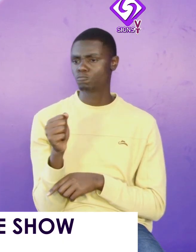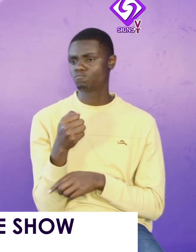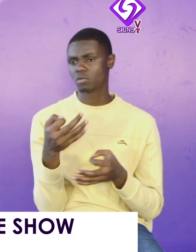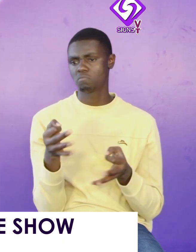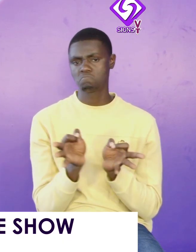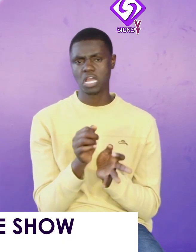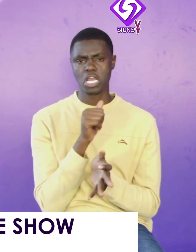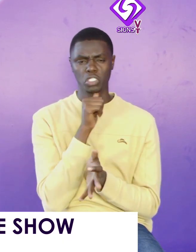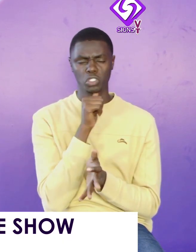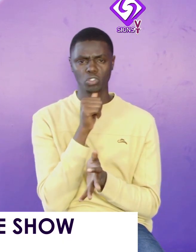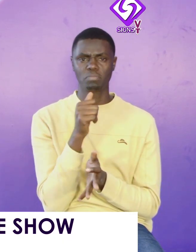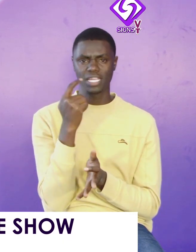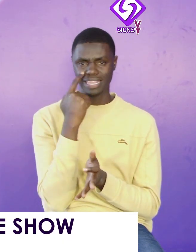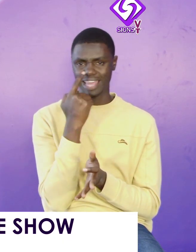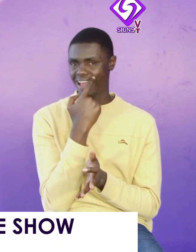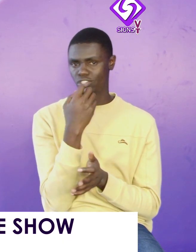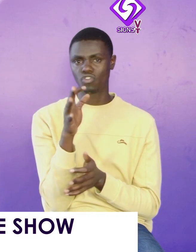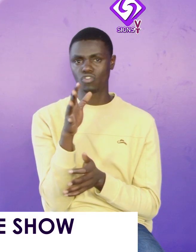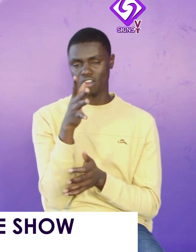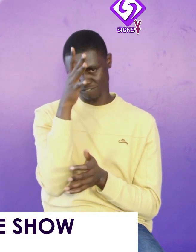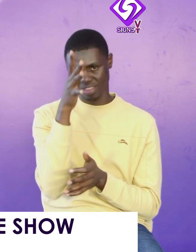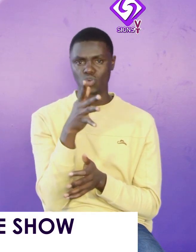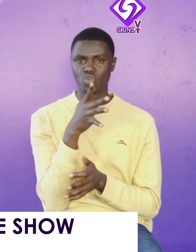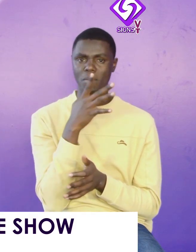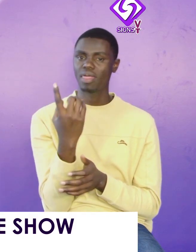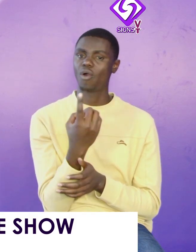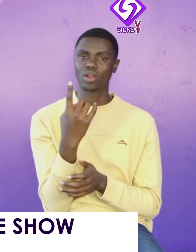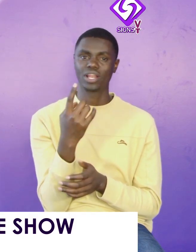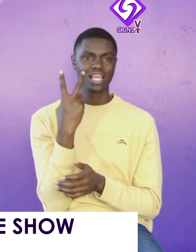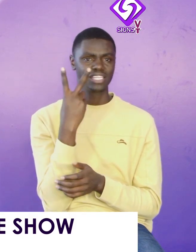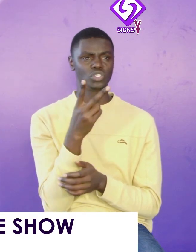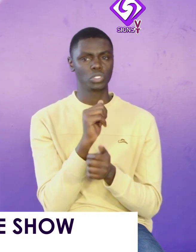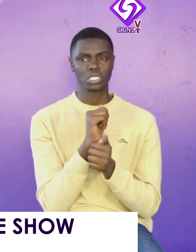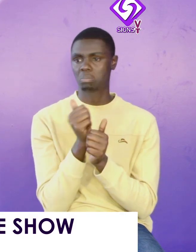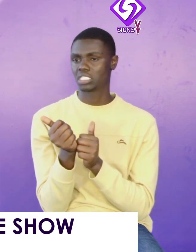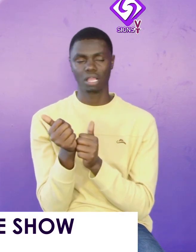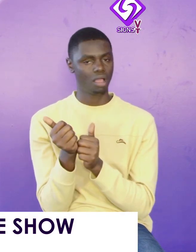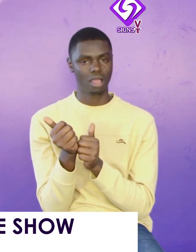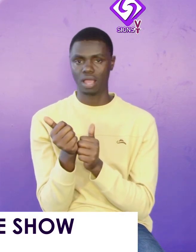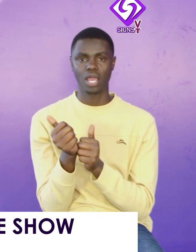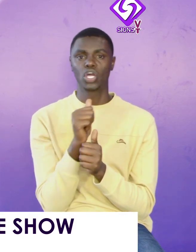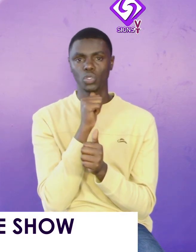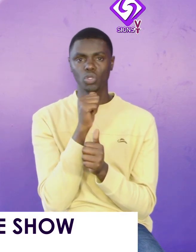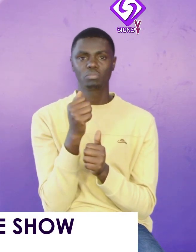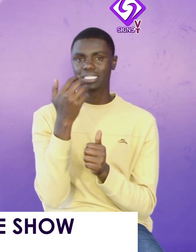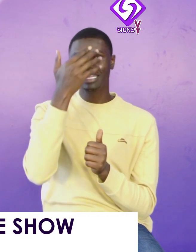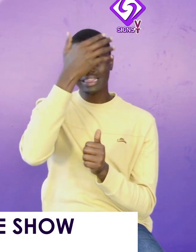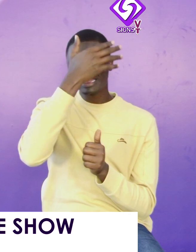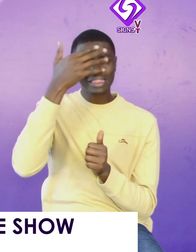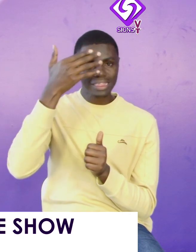not just be in the eyes of your father and your mother, that they just see you passing. Do not just be in the eyes of